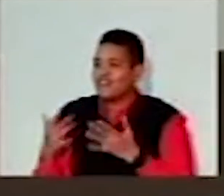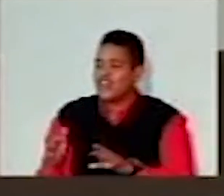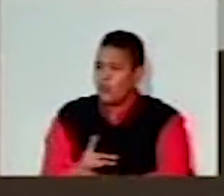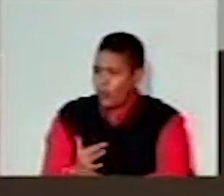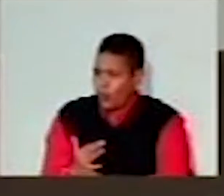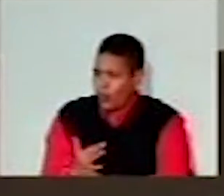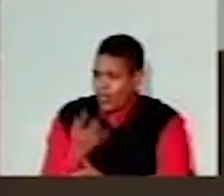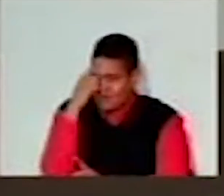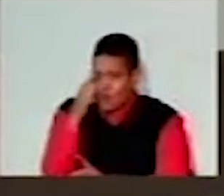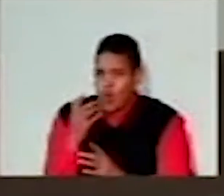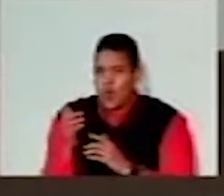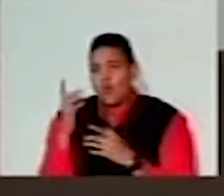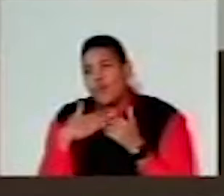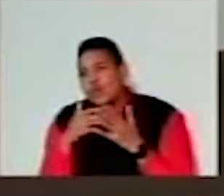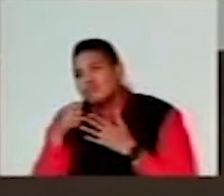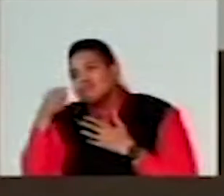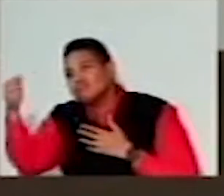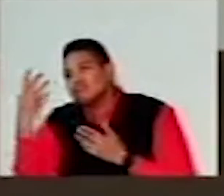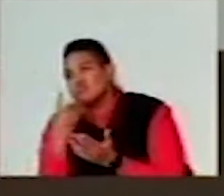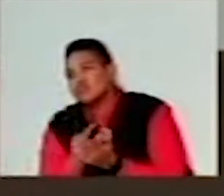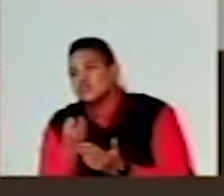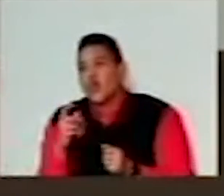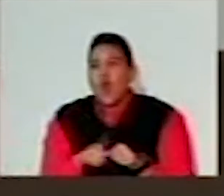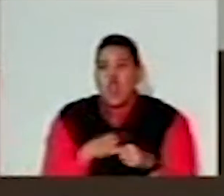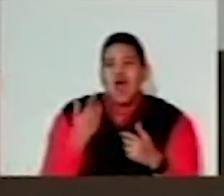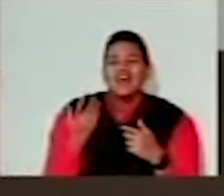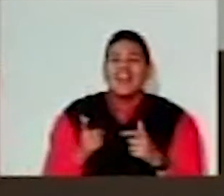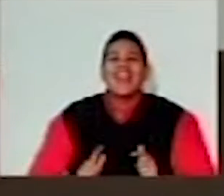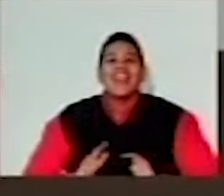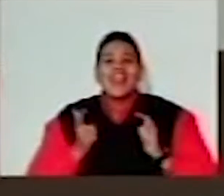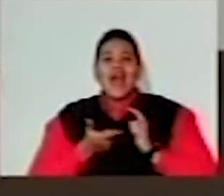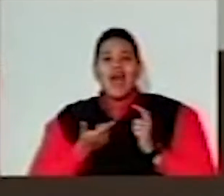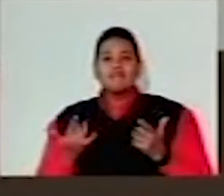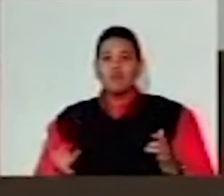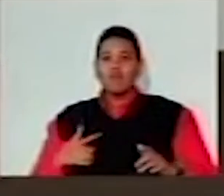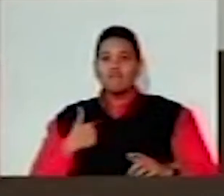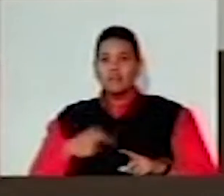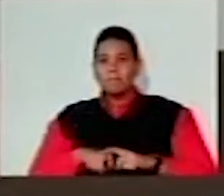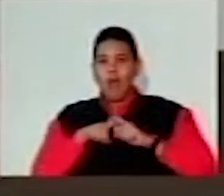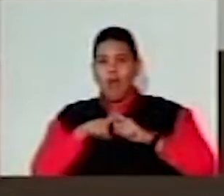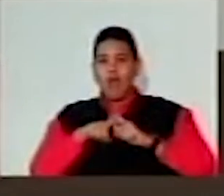judgment. Lives are being held up when that happens, Mr. Speaker.